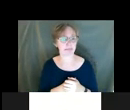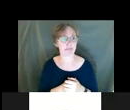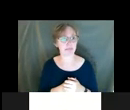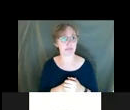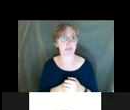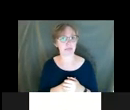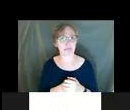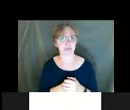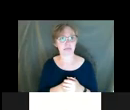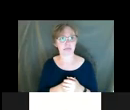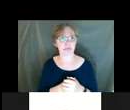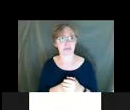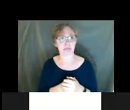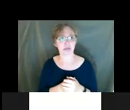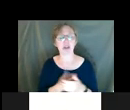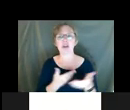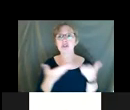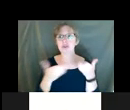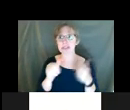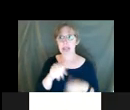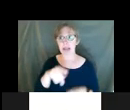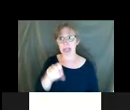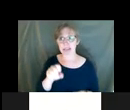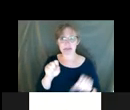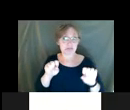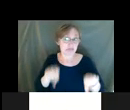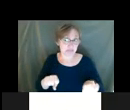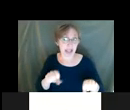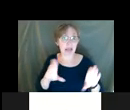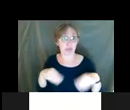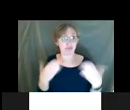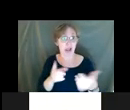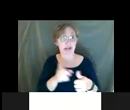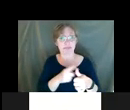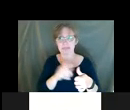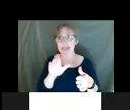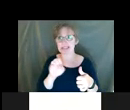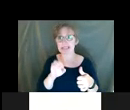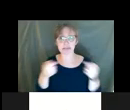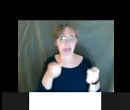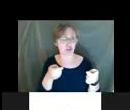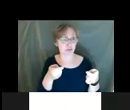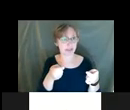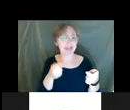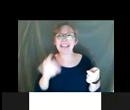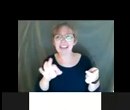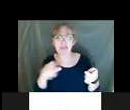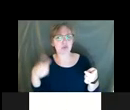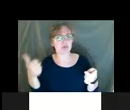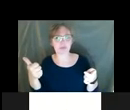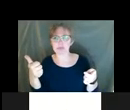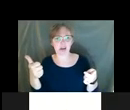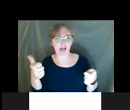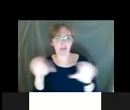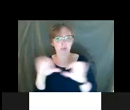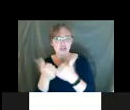Services that APS may provide are case management if there is not another community service agency